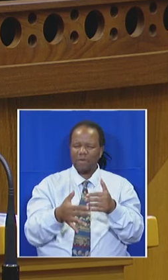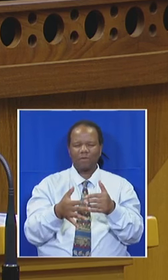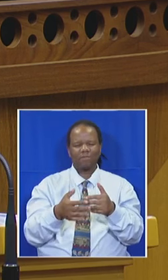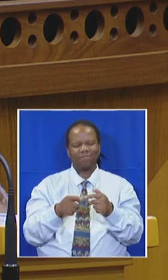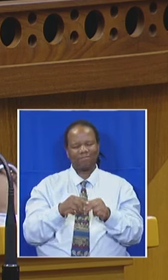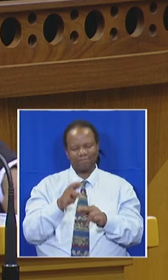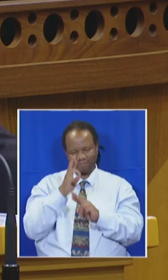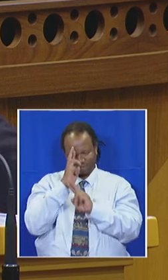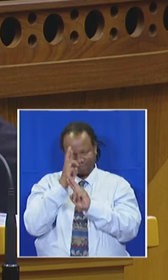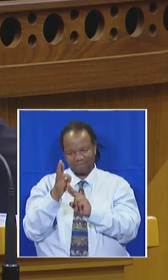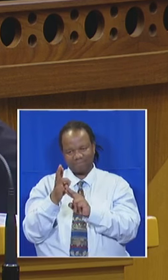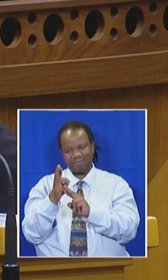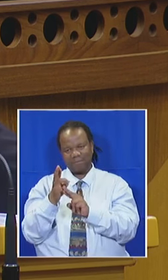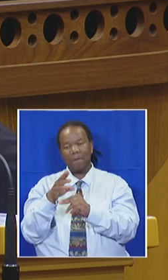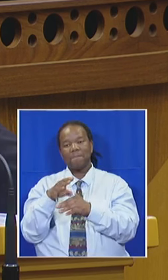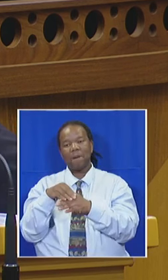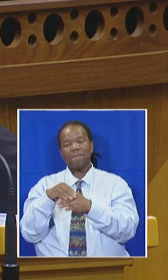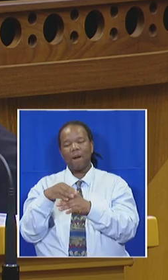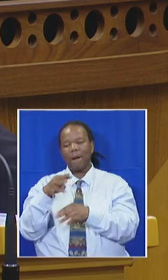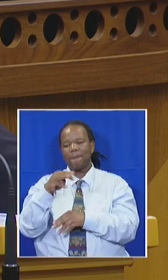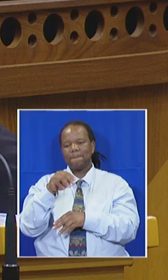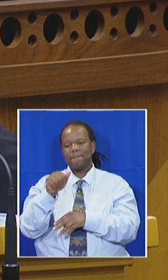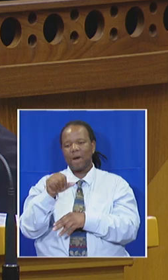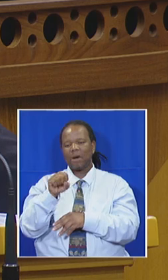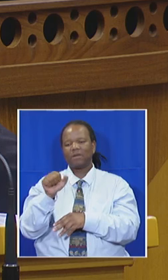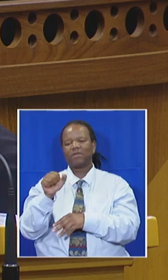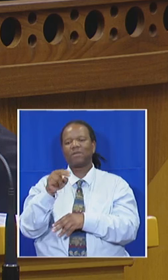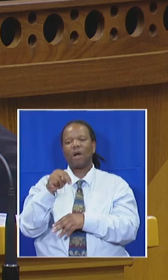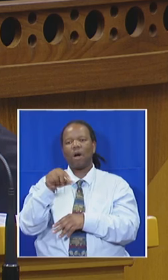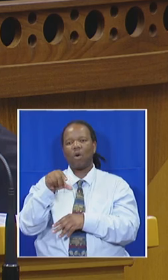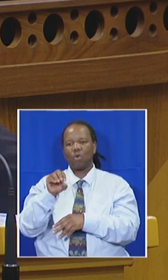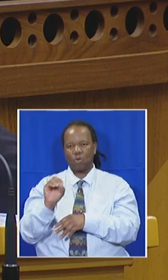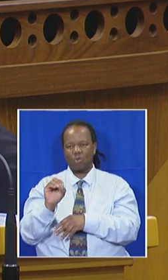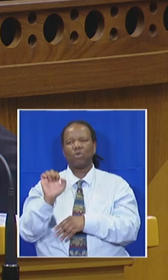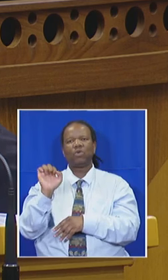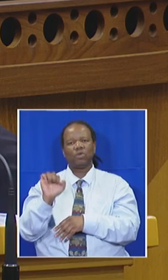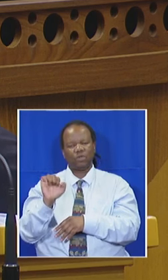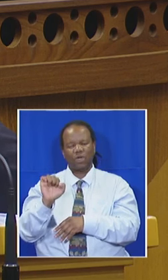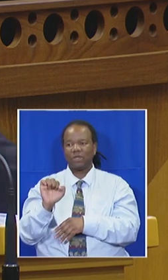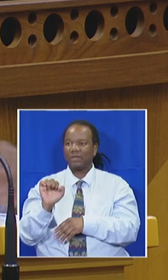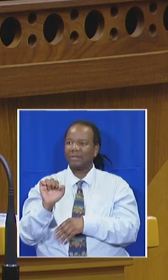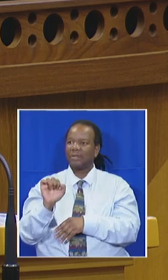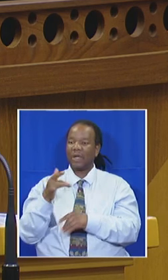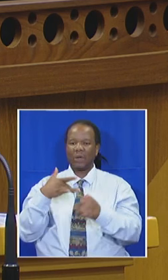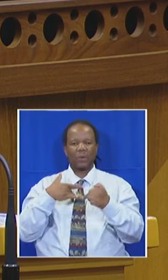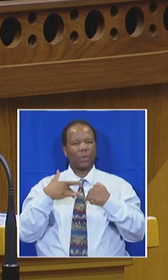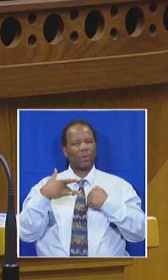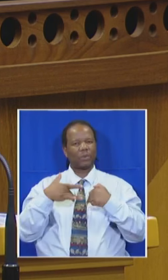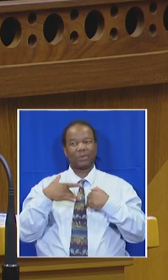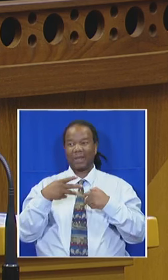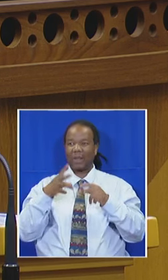Masango raised a concern about the social grants payments